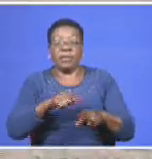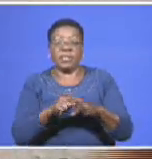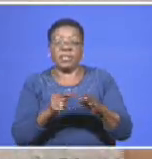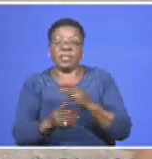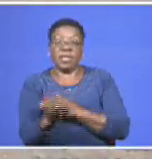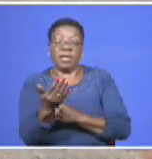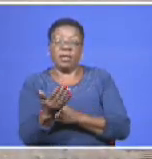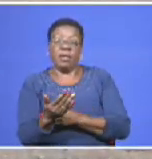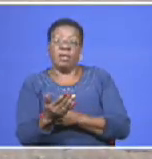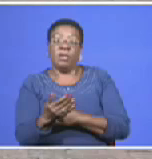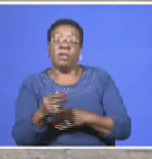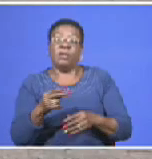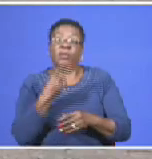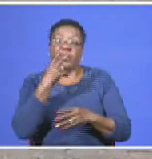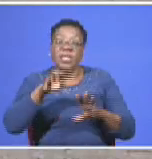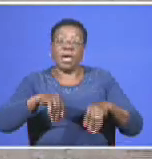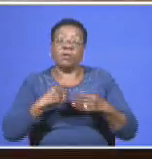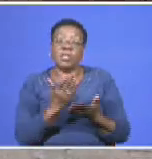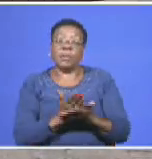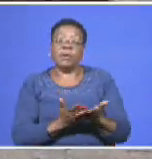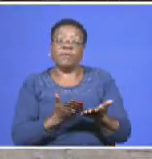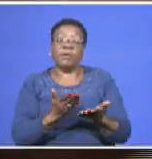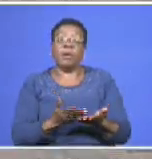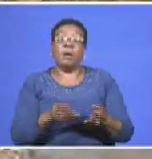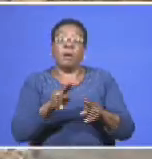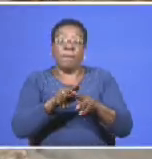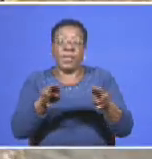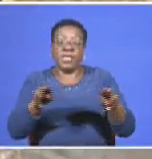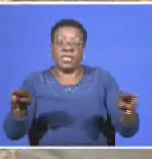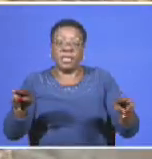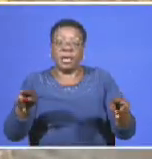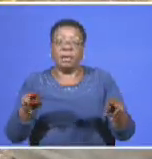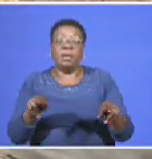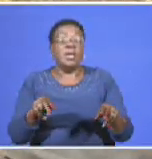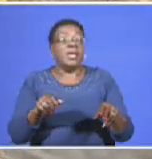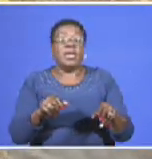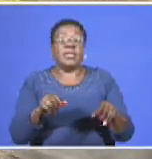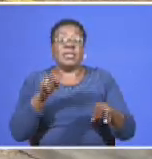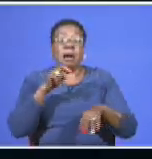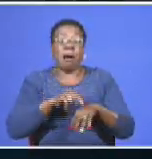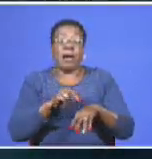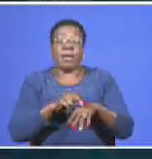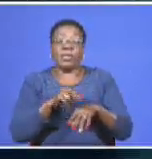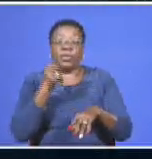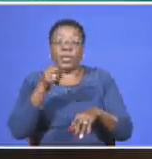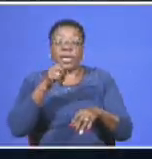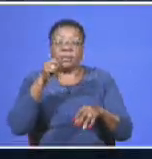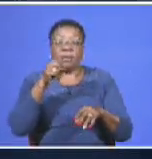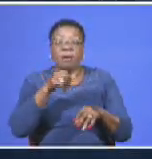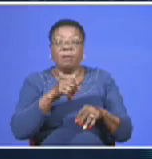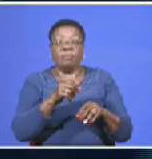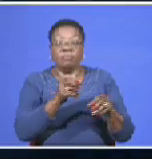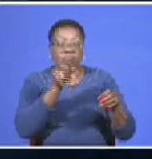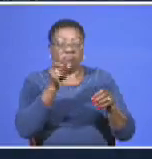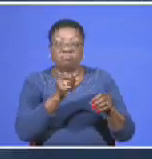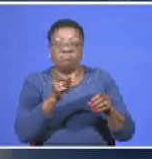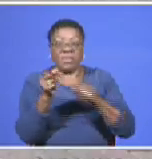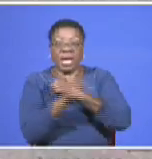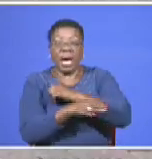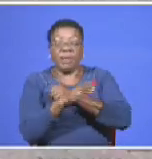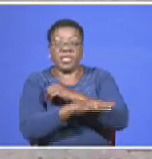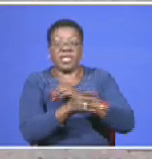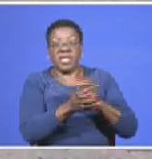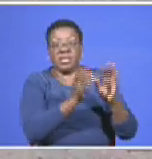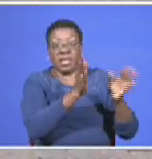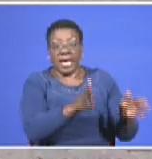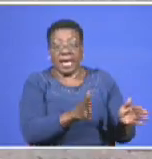see how some of the bleachers are situated. It's a little difficult for persons to come from way up there, way to the bottom, to take trash or garbage. So they probably just leave it there. So in some instances, we can't do